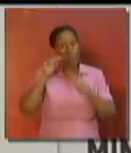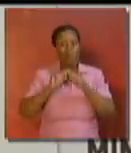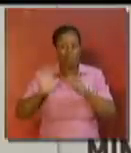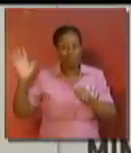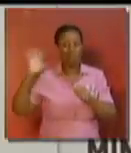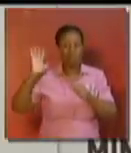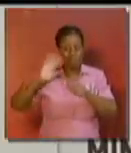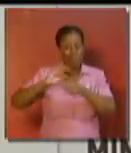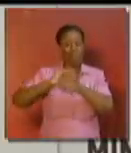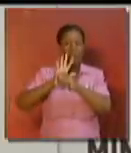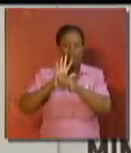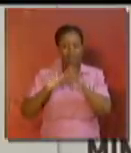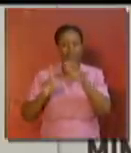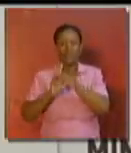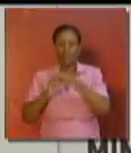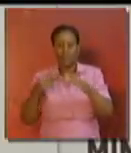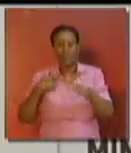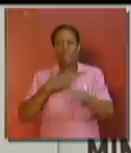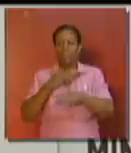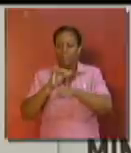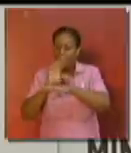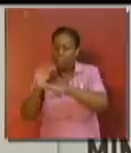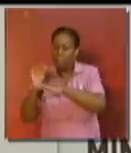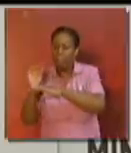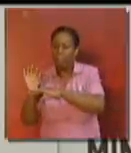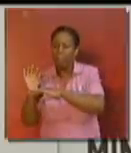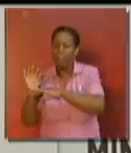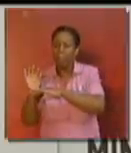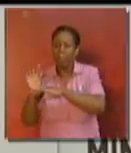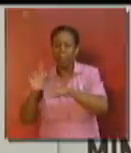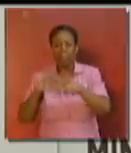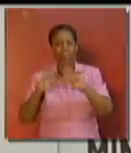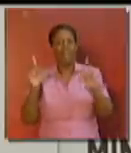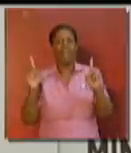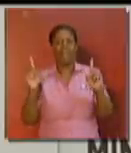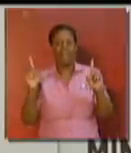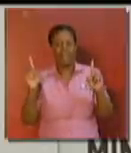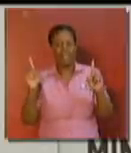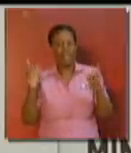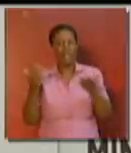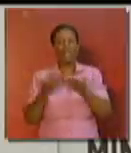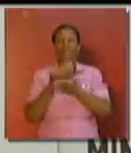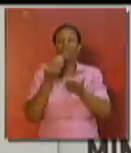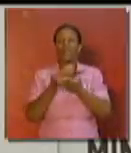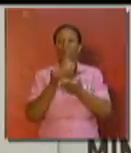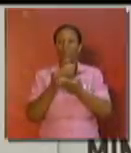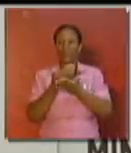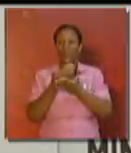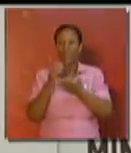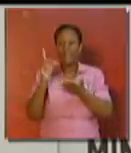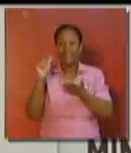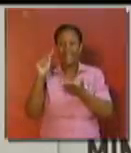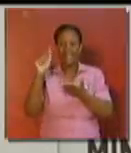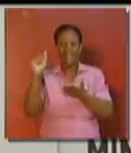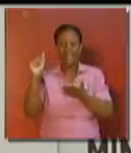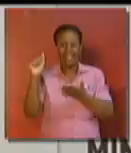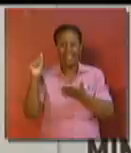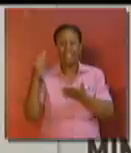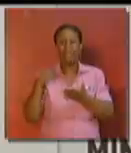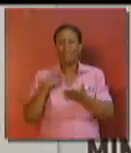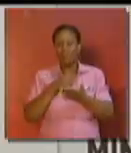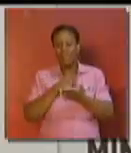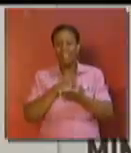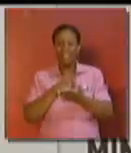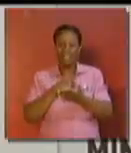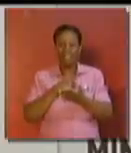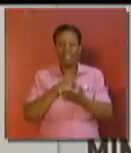publications that have come over the past year, we have changed the advice slightly. So pregnant women are now considered to be at slightly